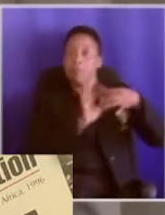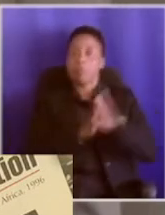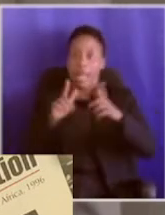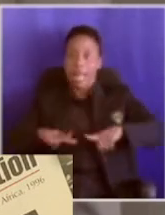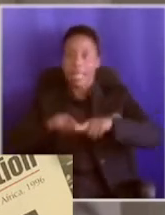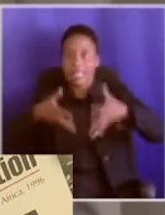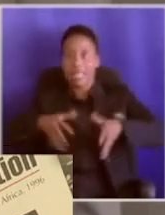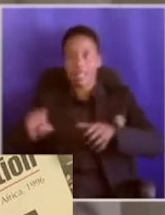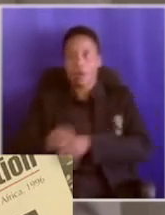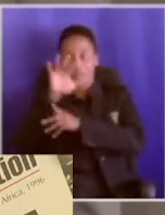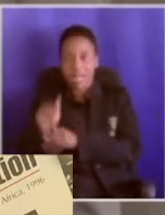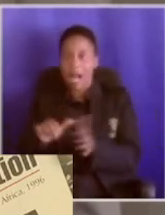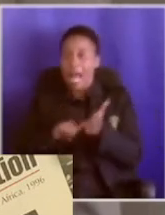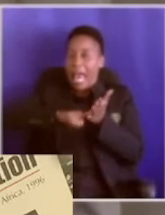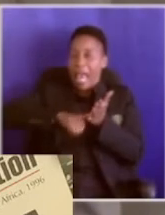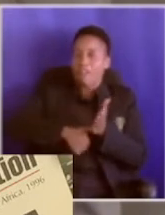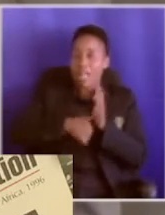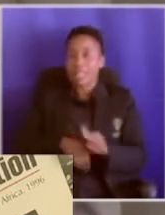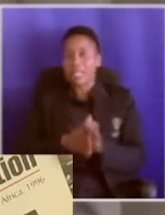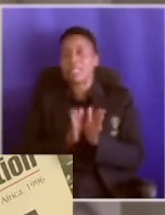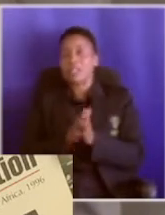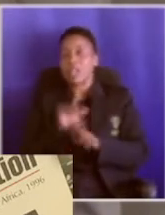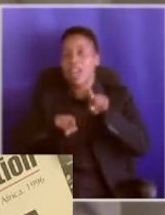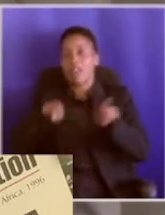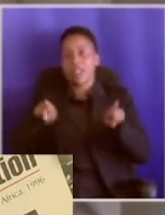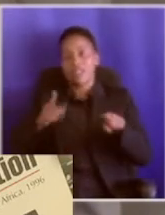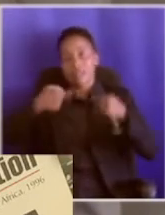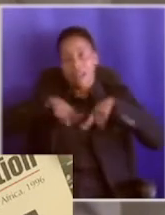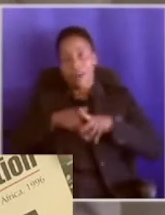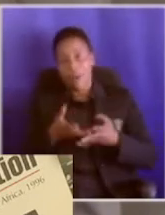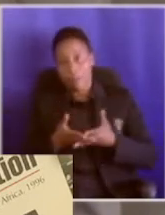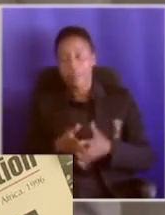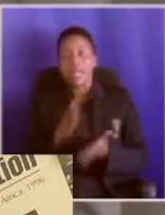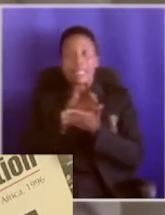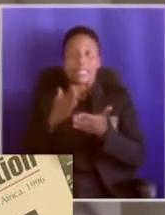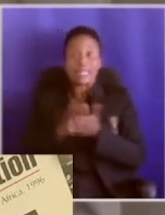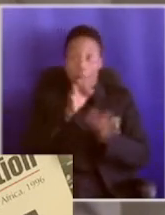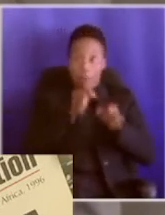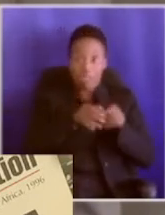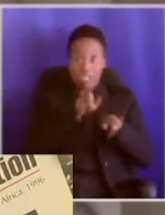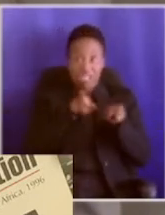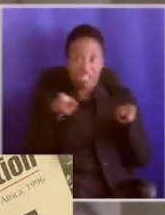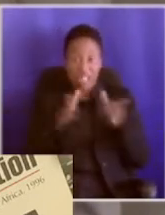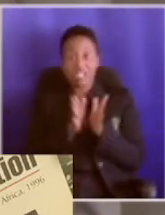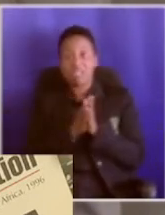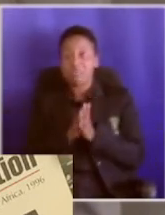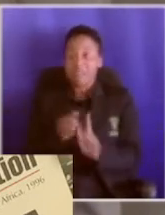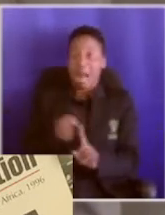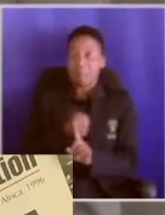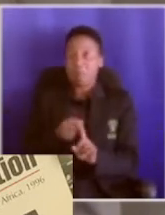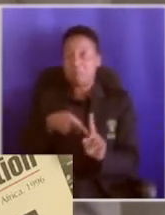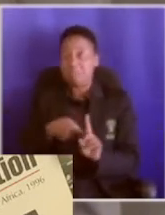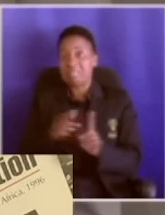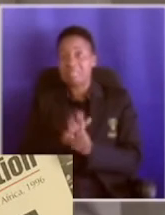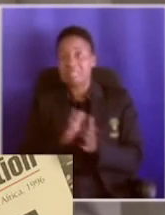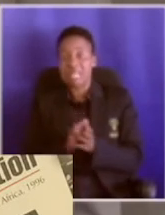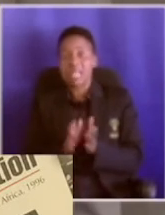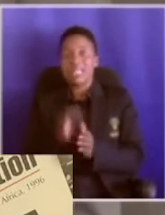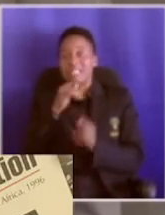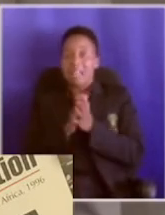Africa emphasize our diversity. While some politicians abuse this to sow division and